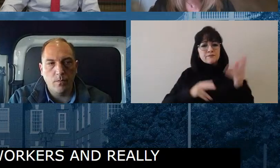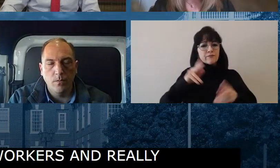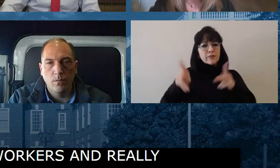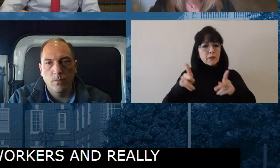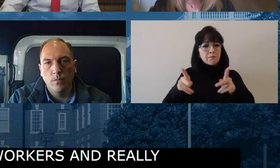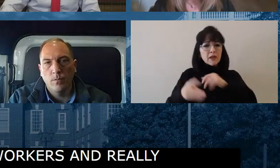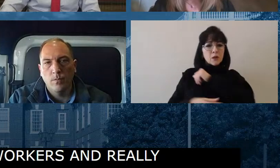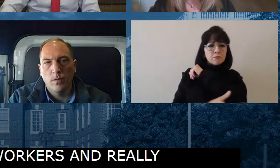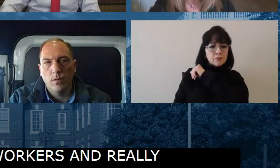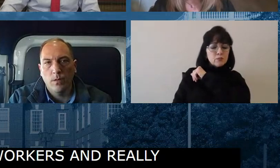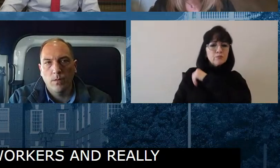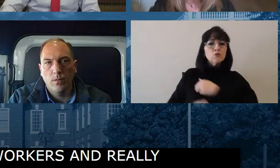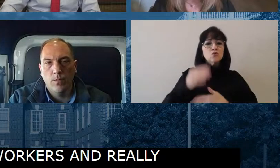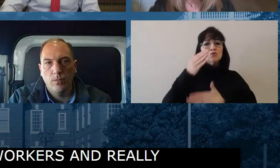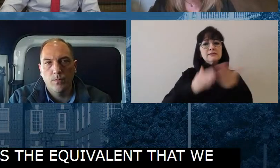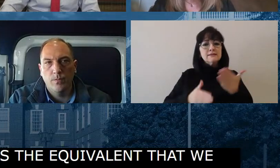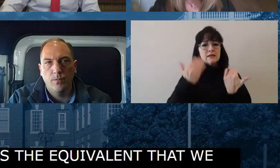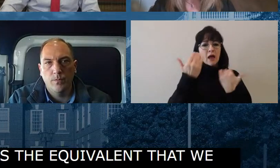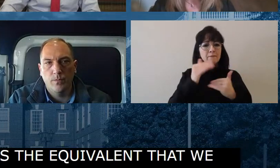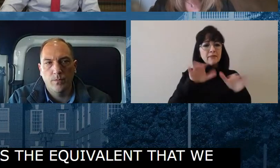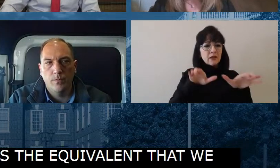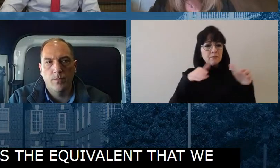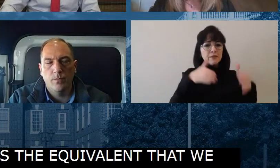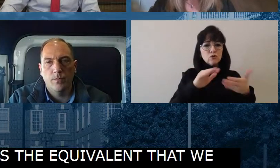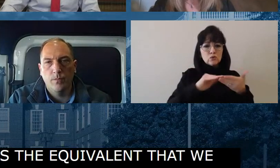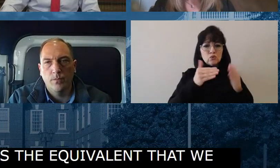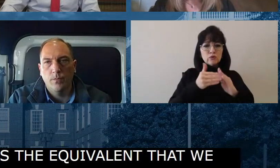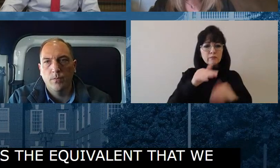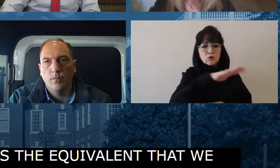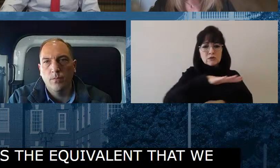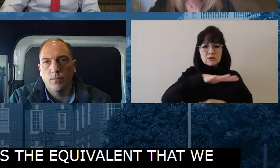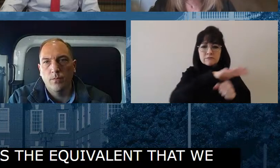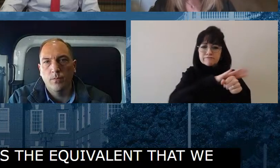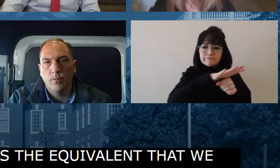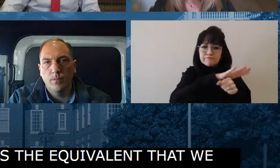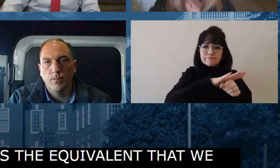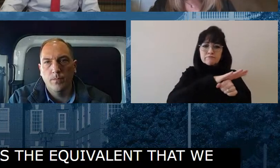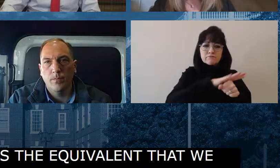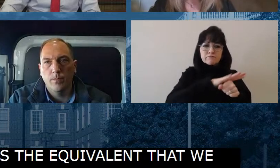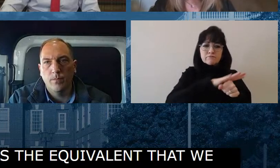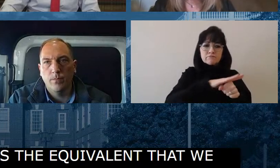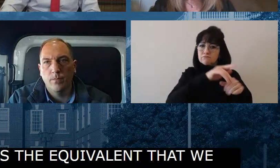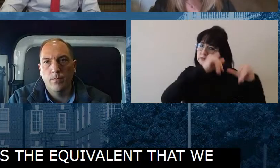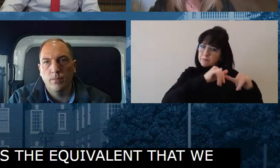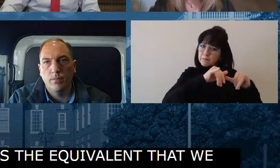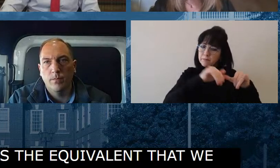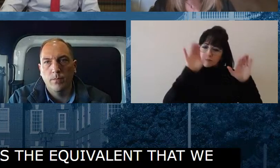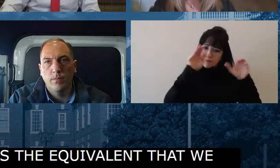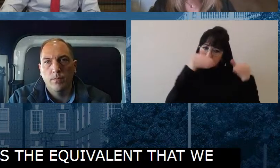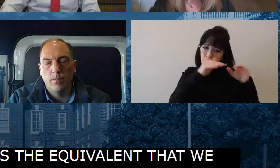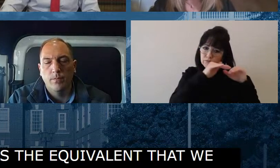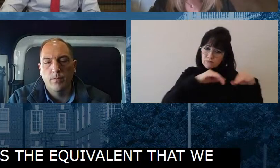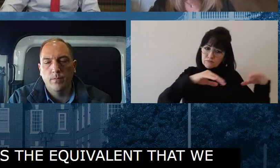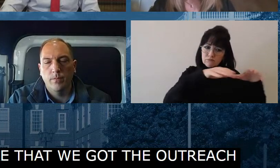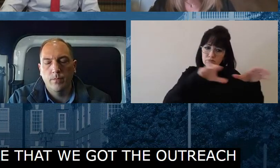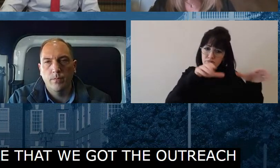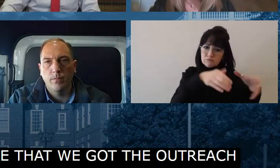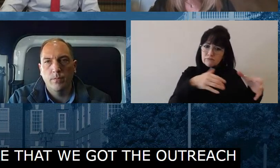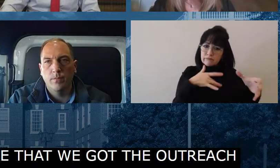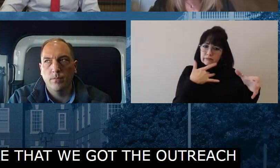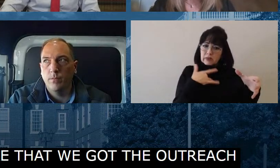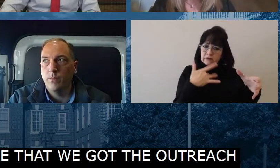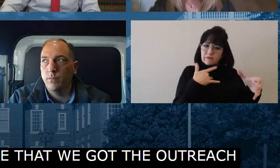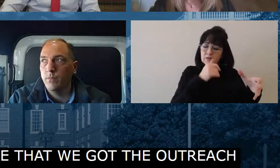necessary. And this is a similar thing. This, when we talk about fast and fair, this is the fair part of fast and fair, and it's